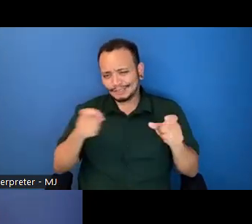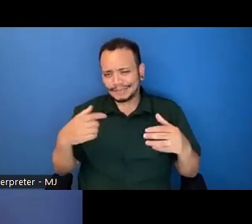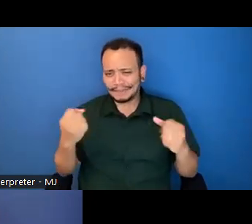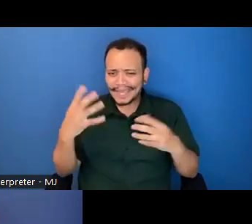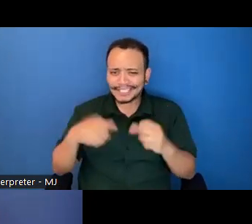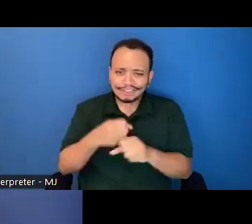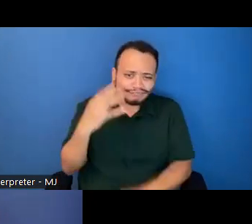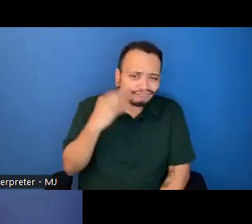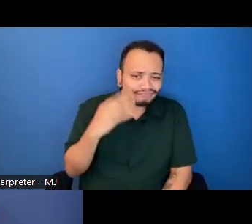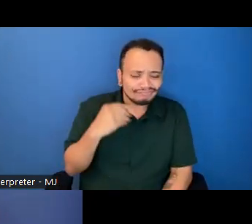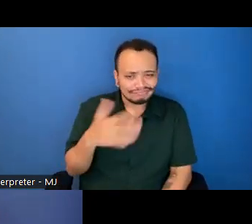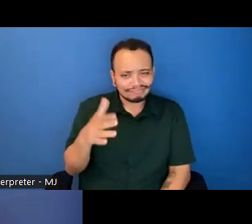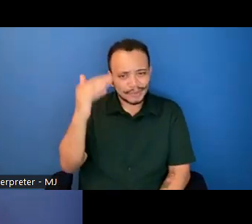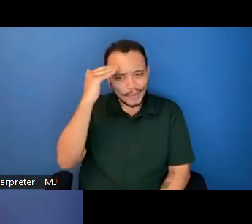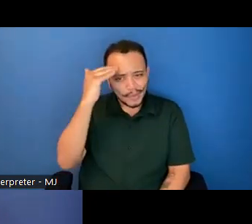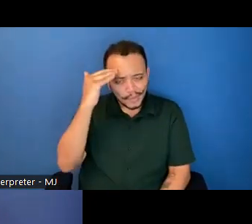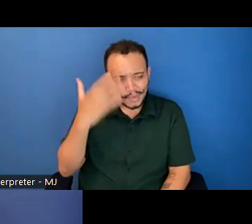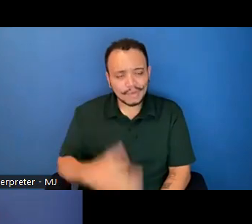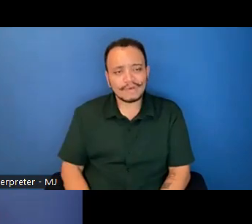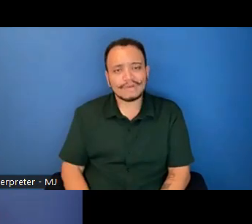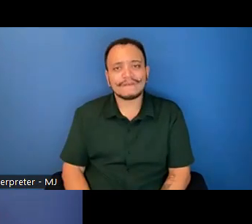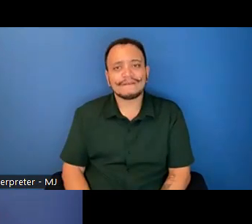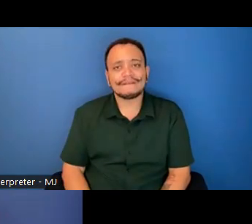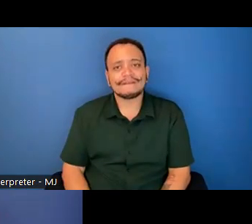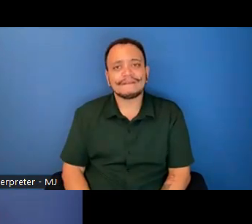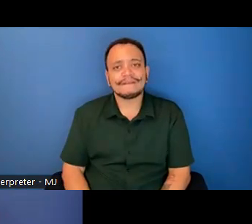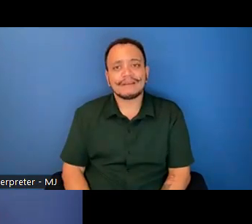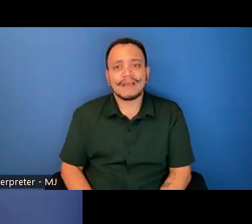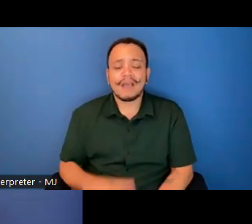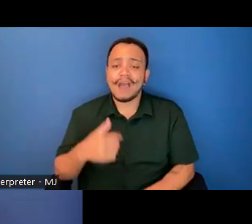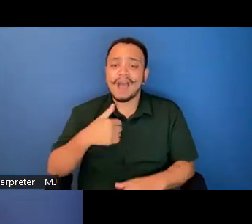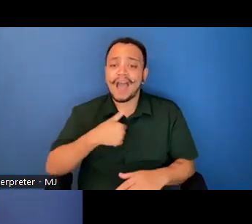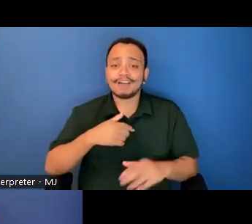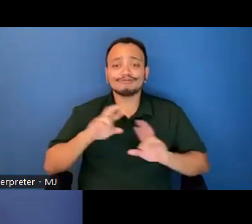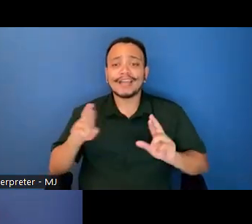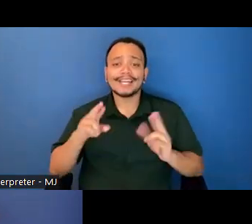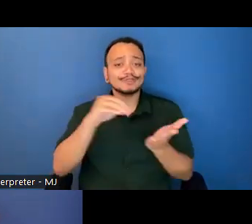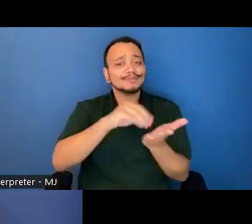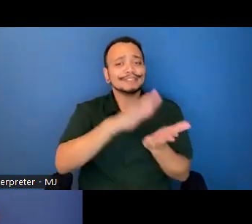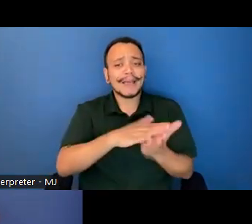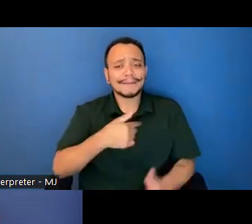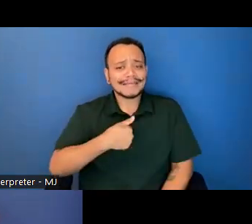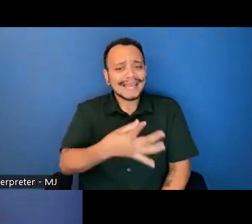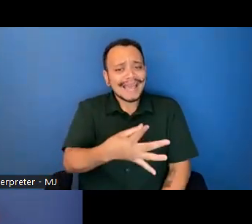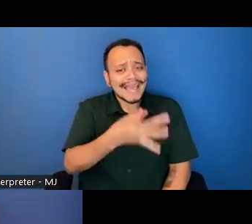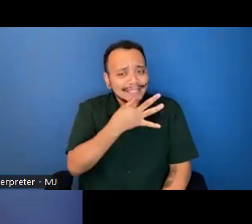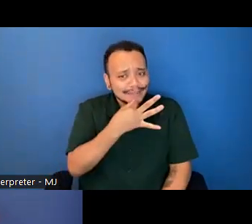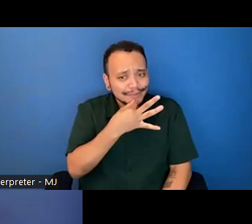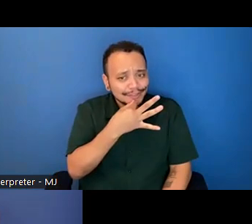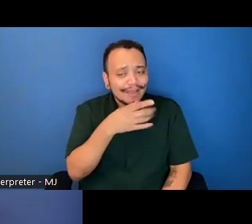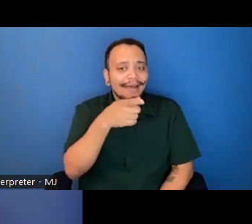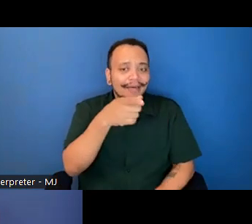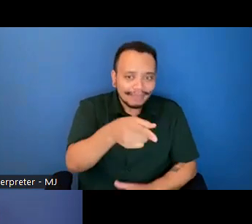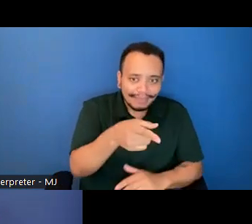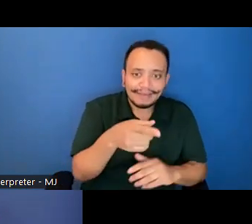many years. And I was all ready to put expert. And then I looked at what an expert really should